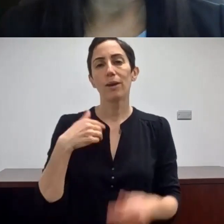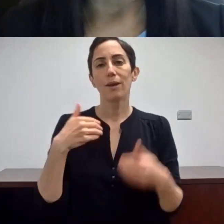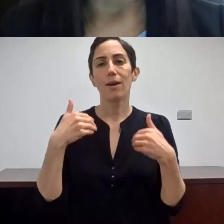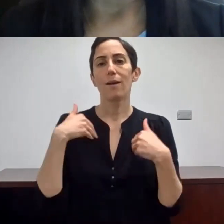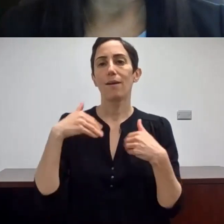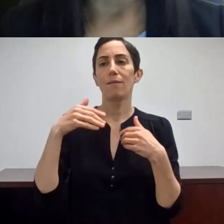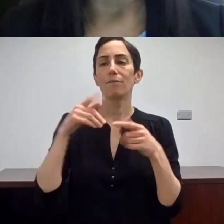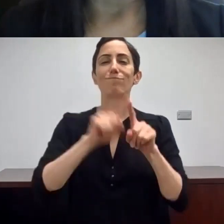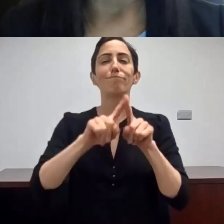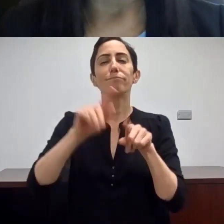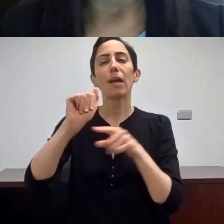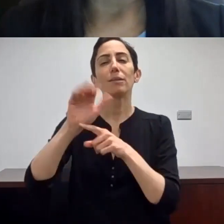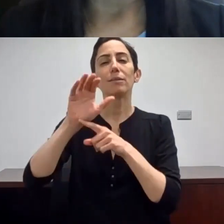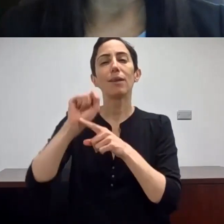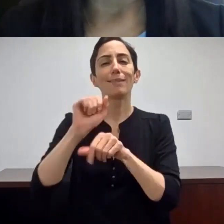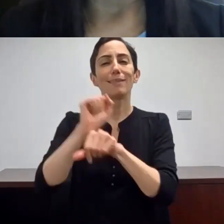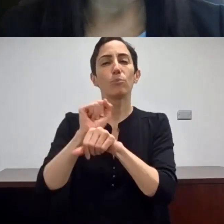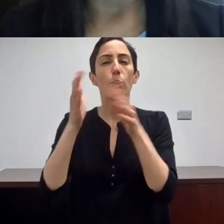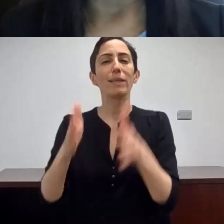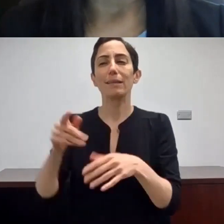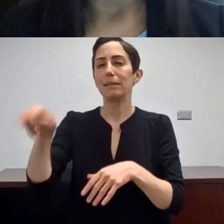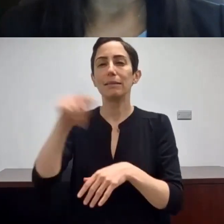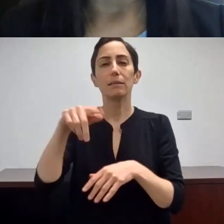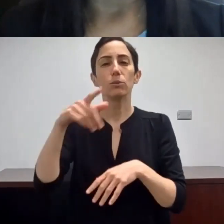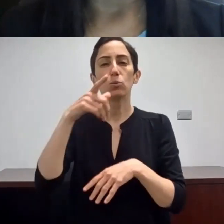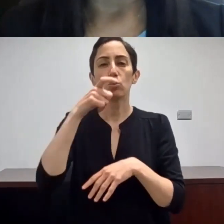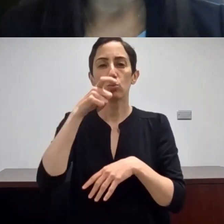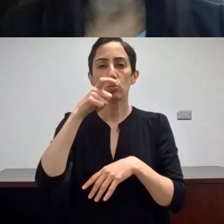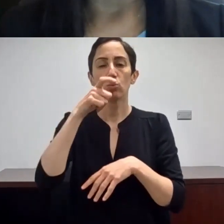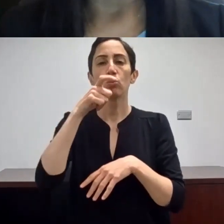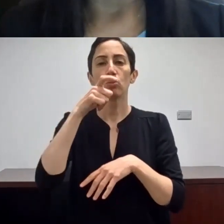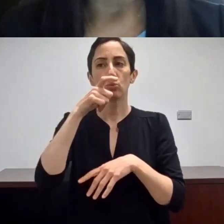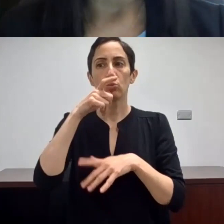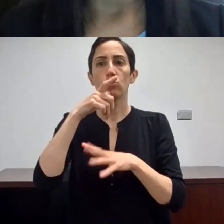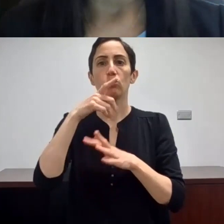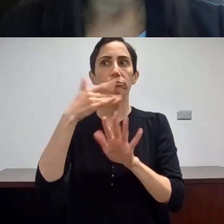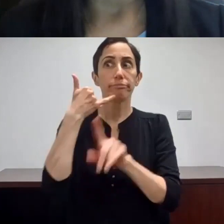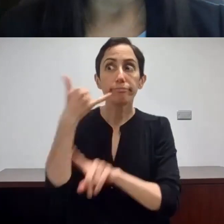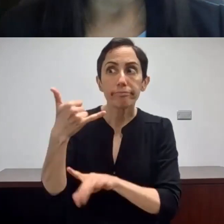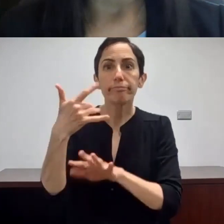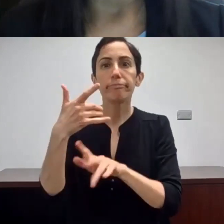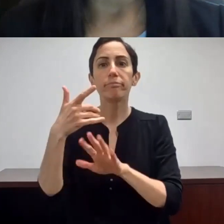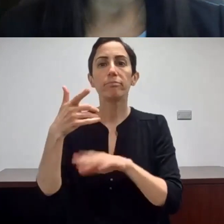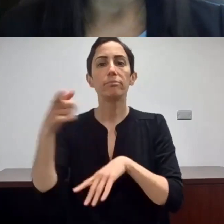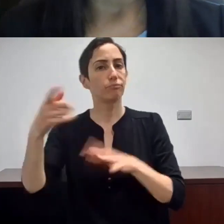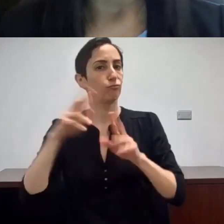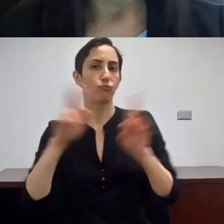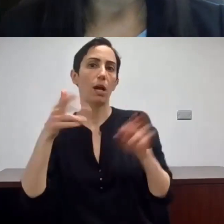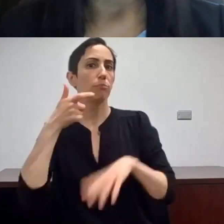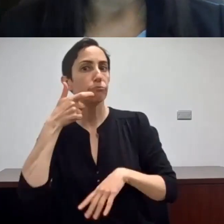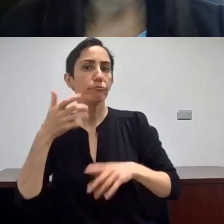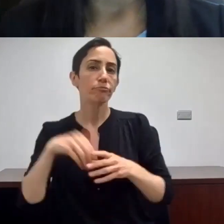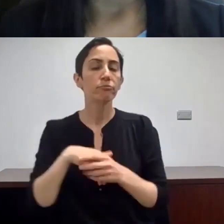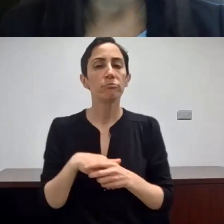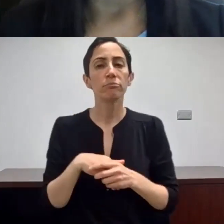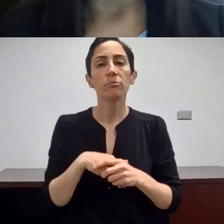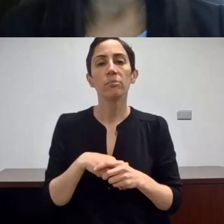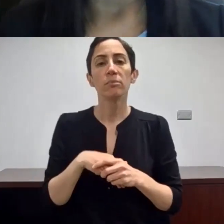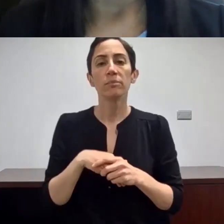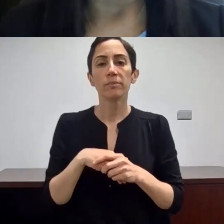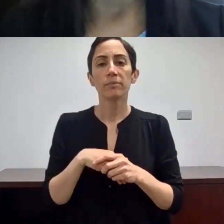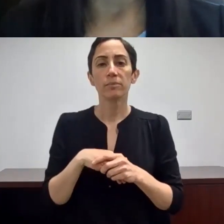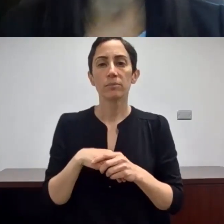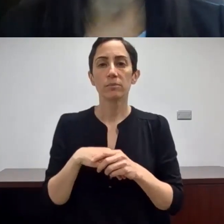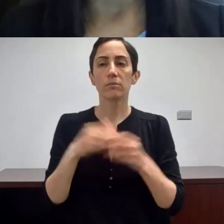ACS employees that connect with those patients, and if a lot of at the National Cancer